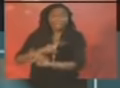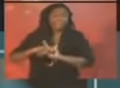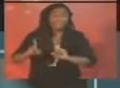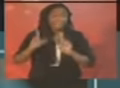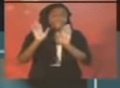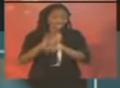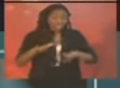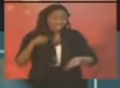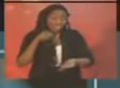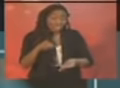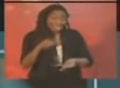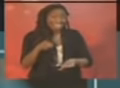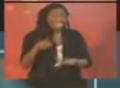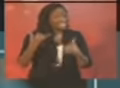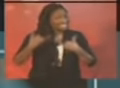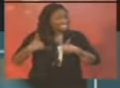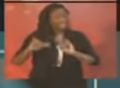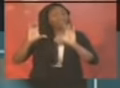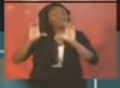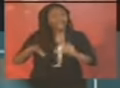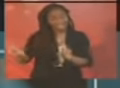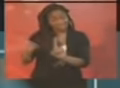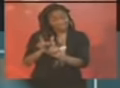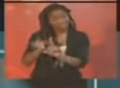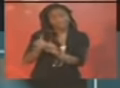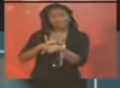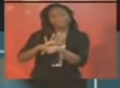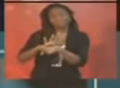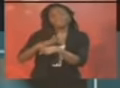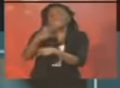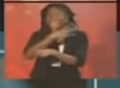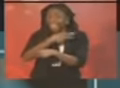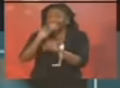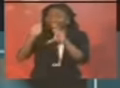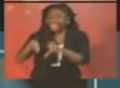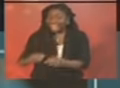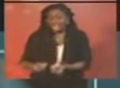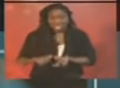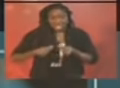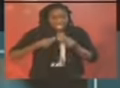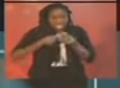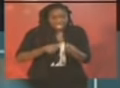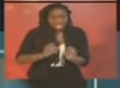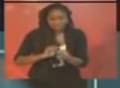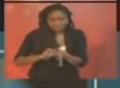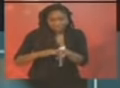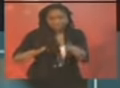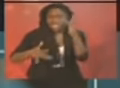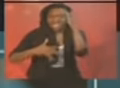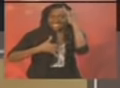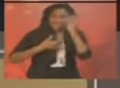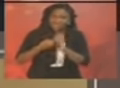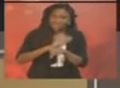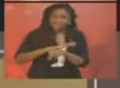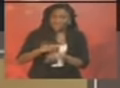still at risk of having the infection and also passing on the infection. Next slide,